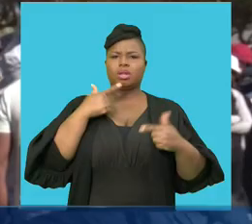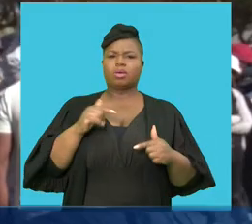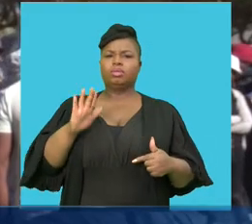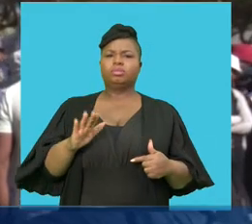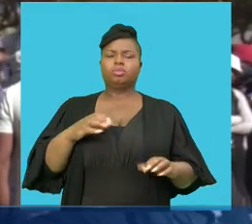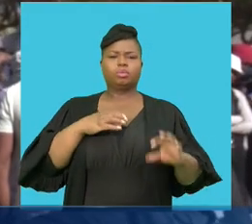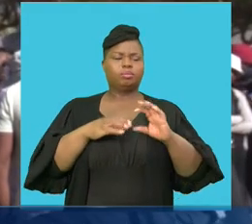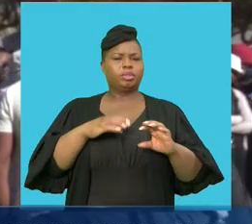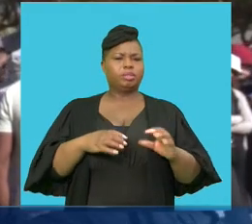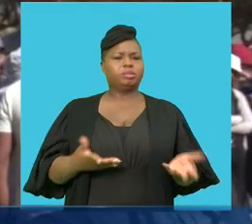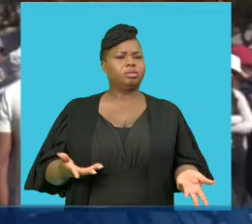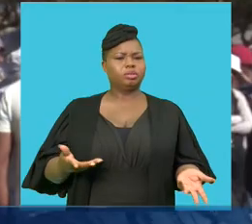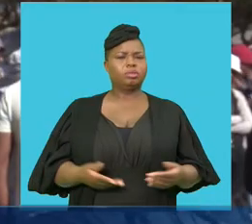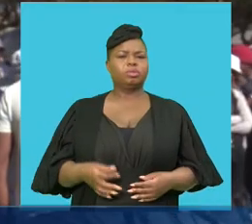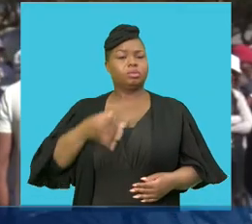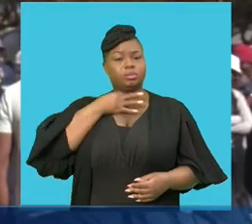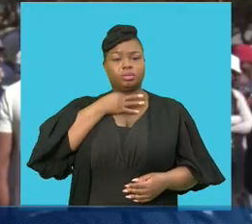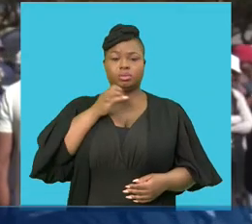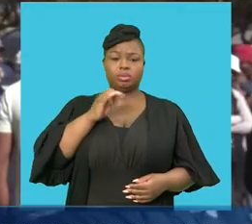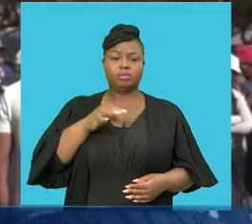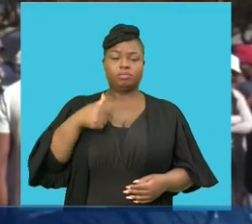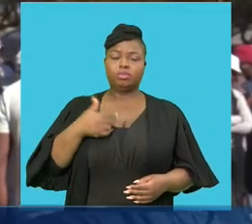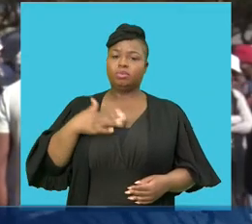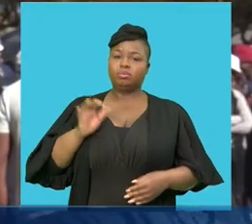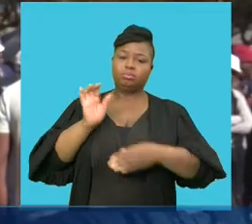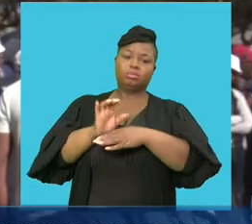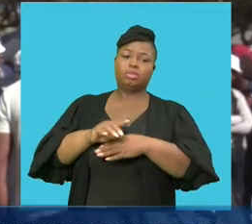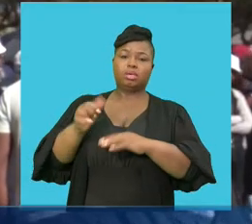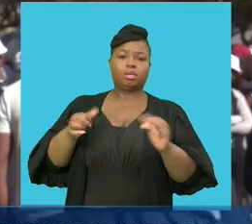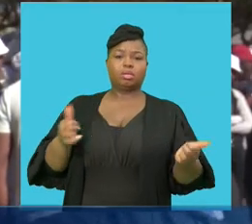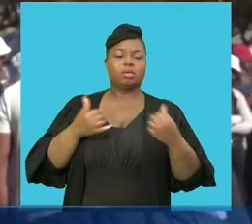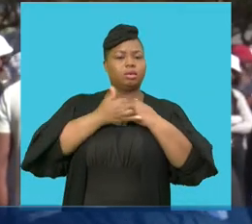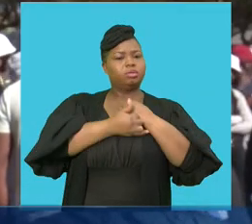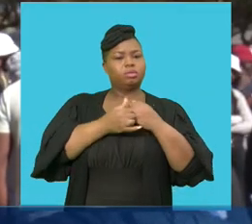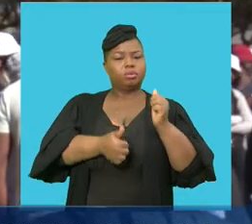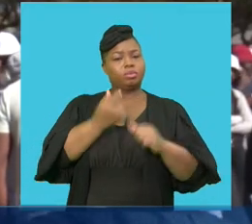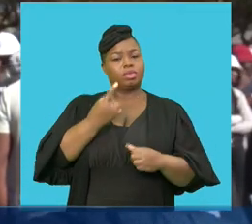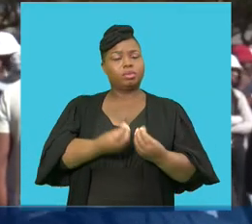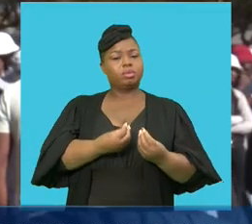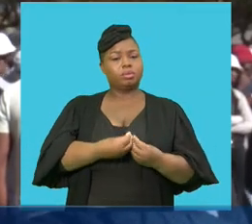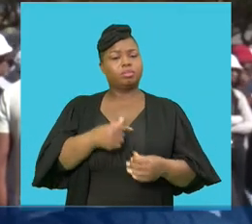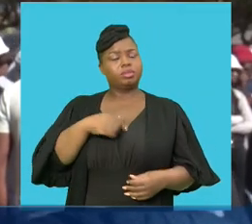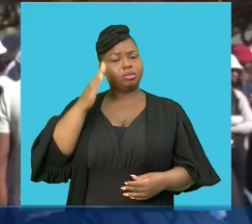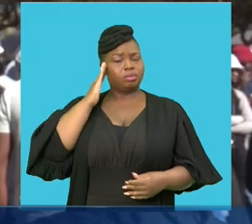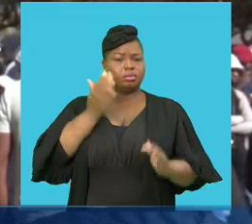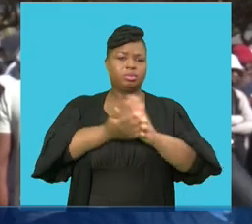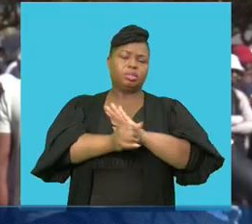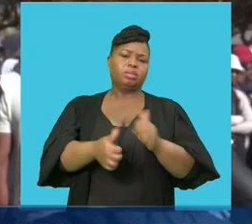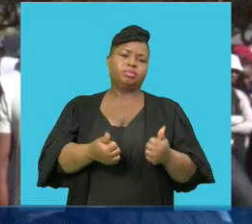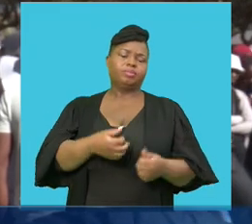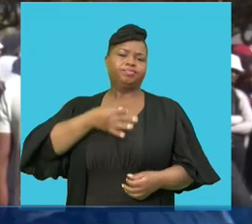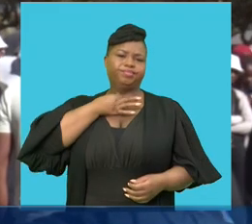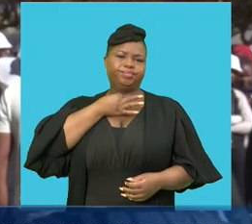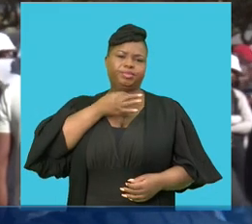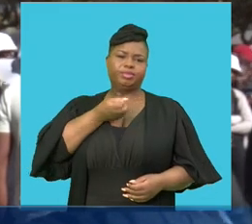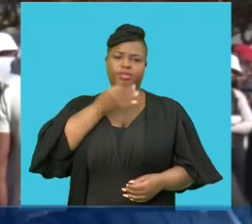and communication, which is English? If I was to go abroad or to any neighboring country, the one thing I'd equip myself with is English. In case